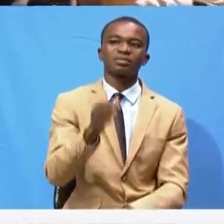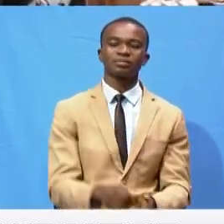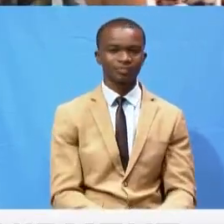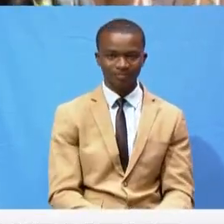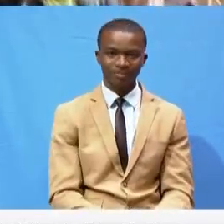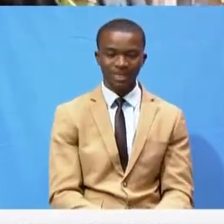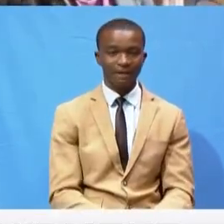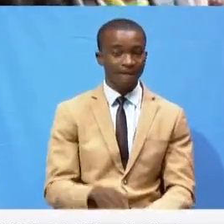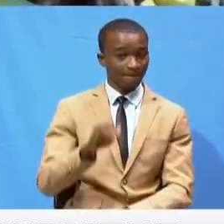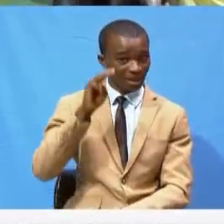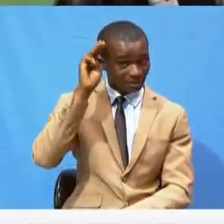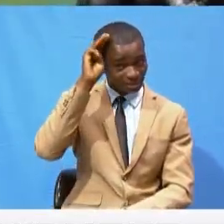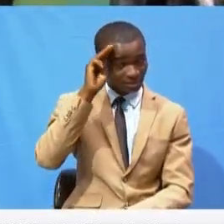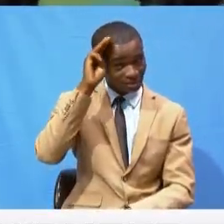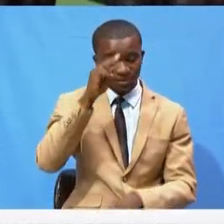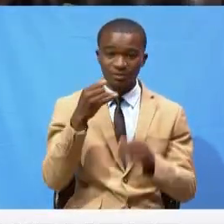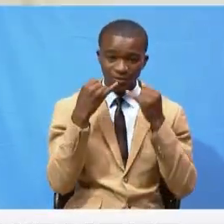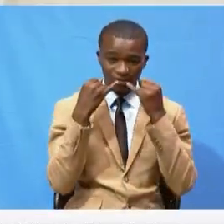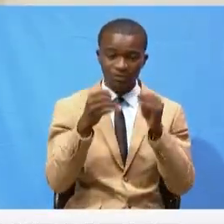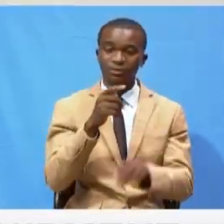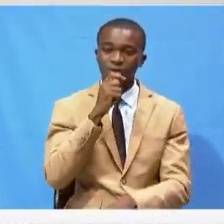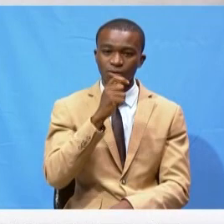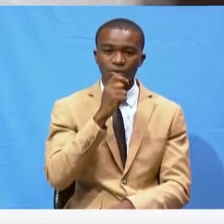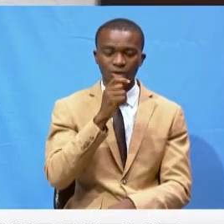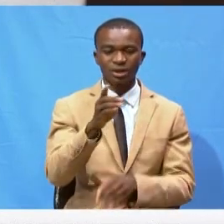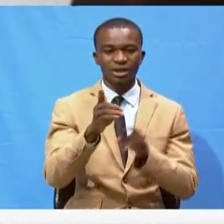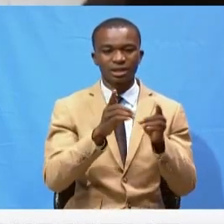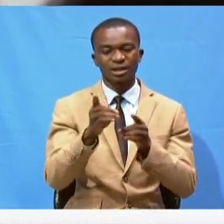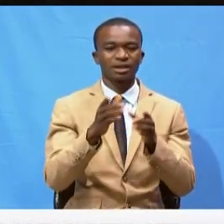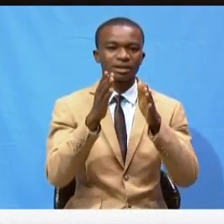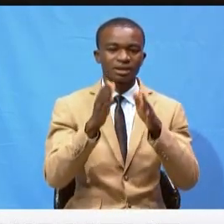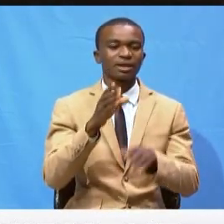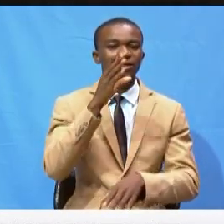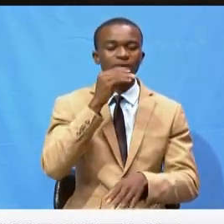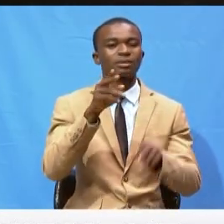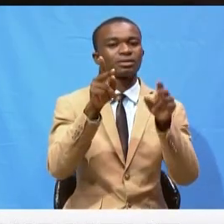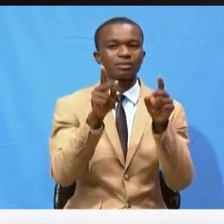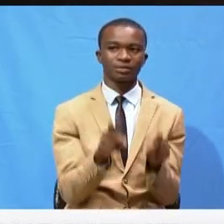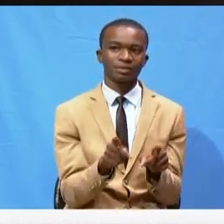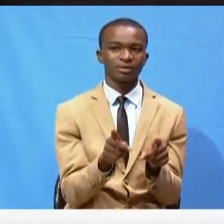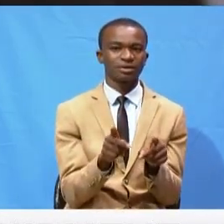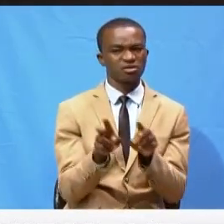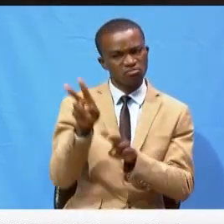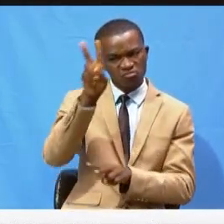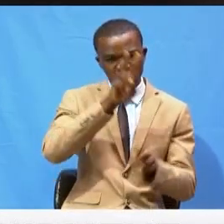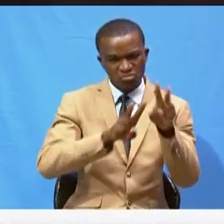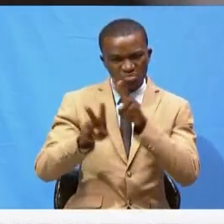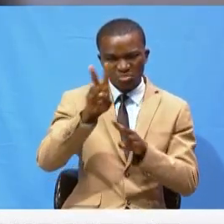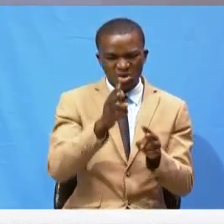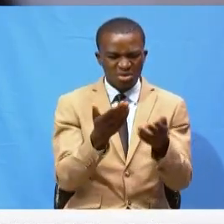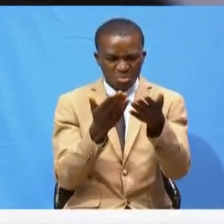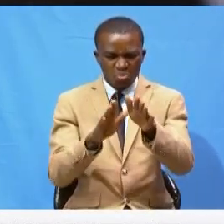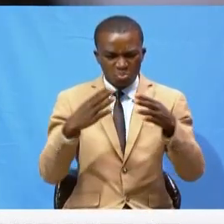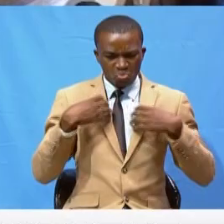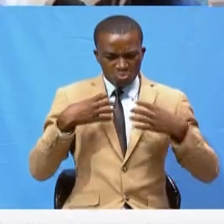Ministry of Information and Media Director spokesperson Henry Kapata has toured the mortuary and